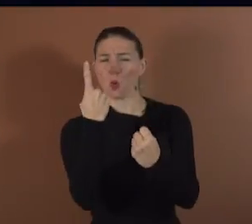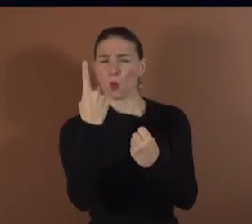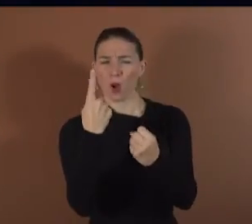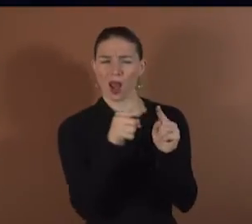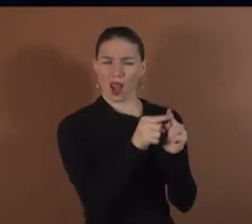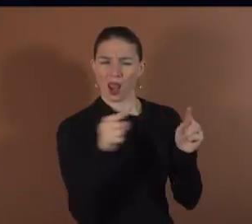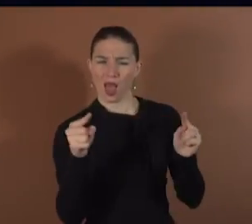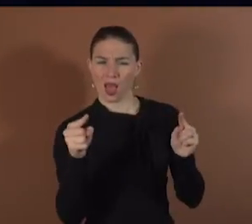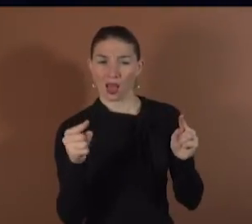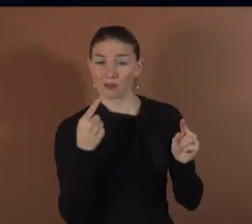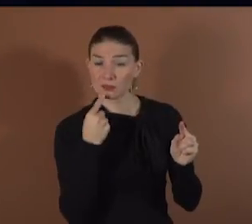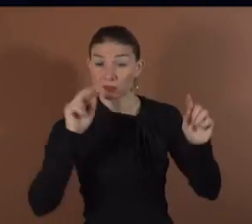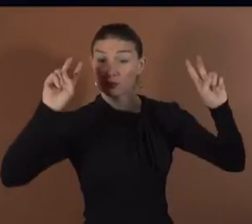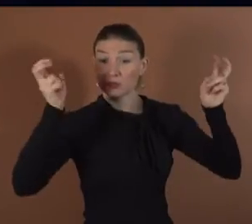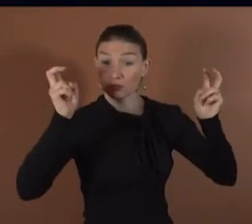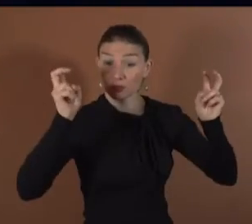time, where she said,